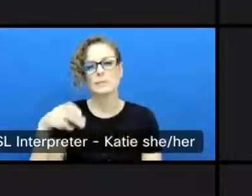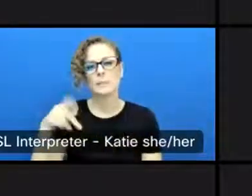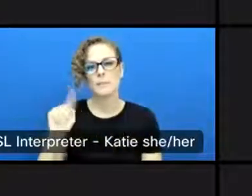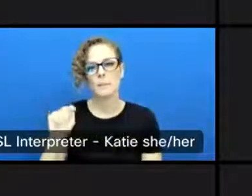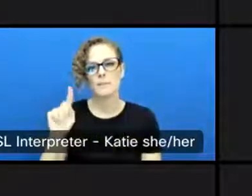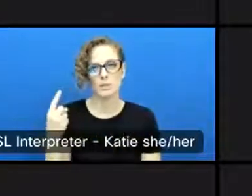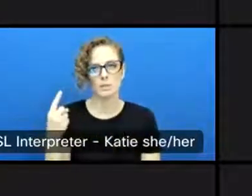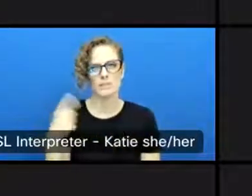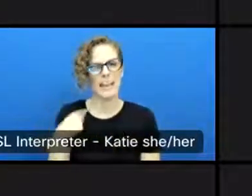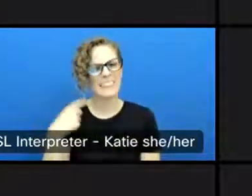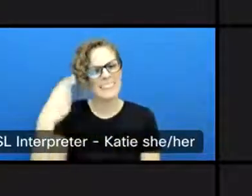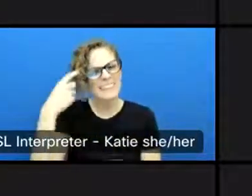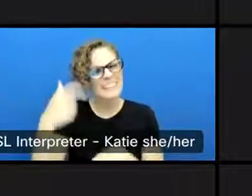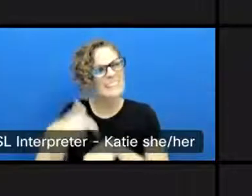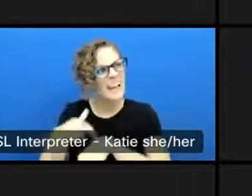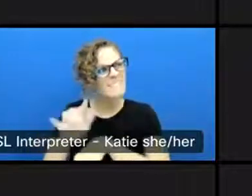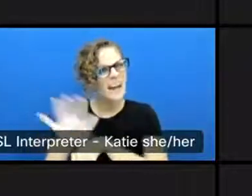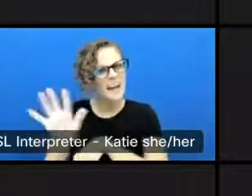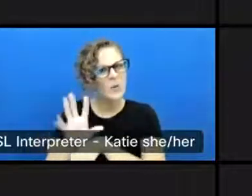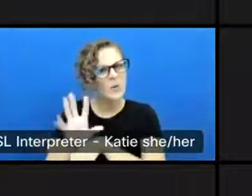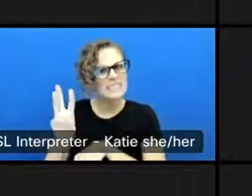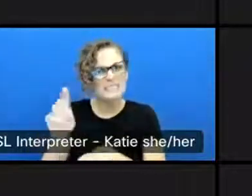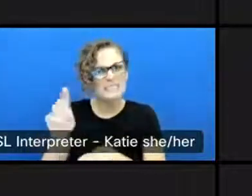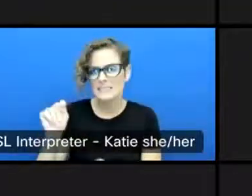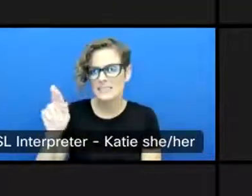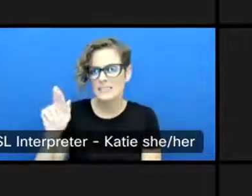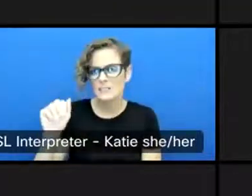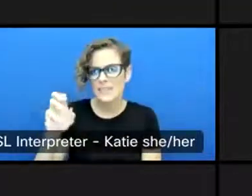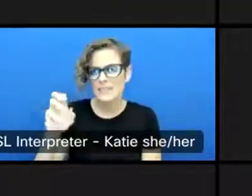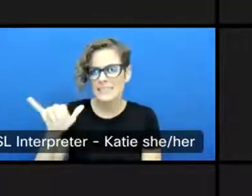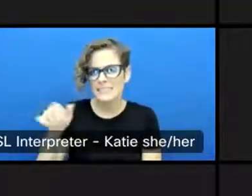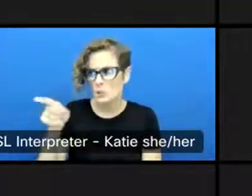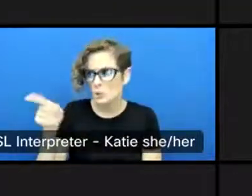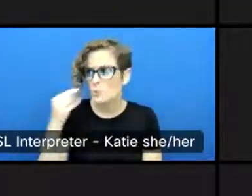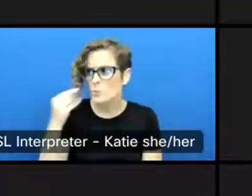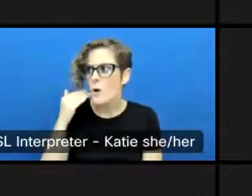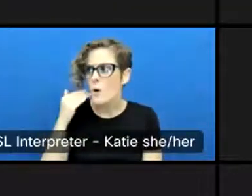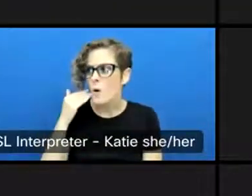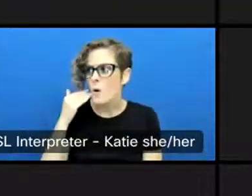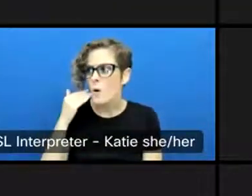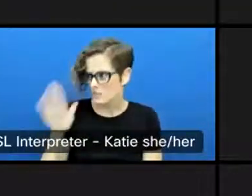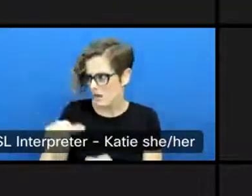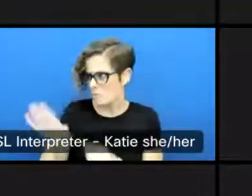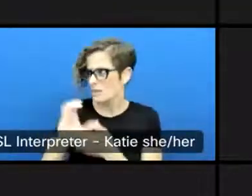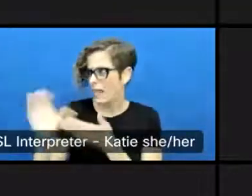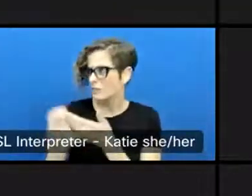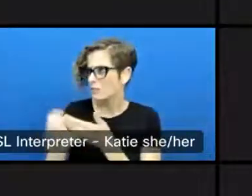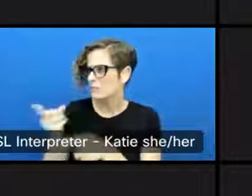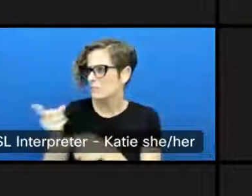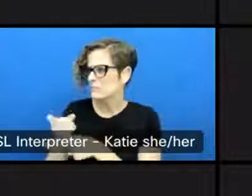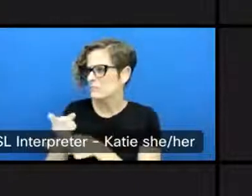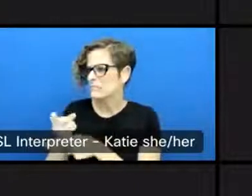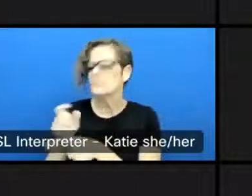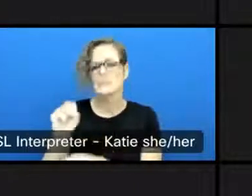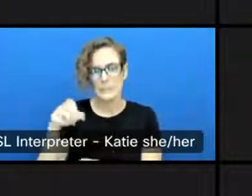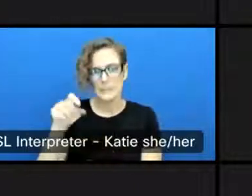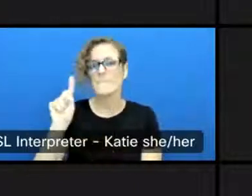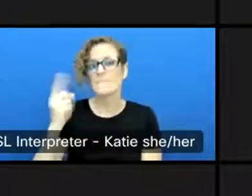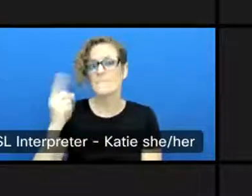5 o'clock-ish, which is the upcoming family meeting related to